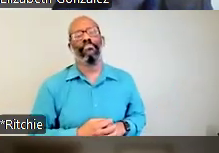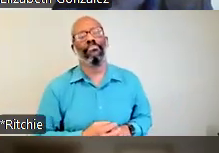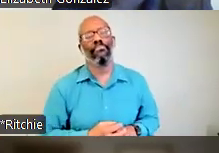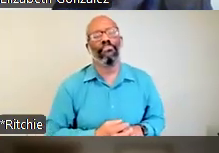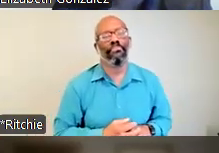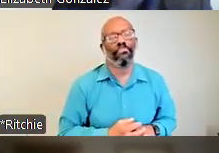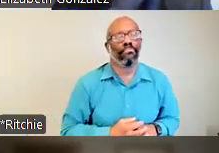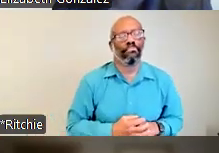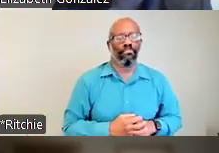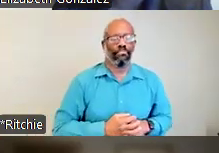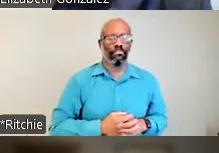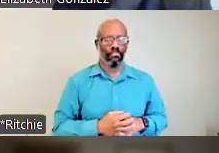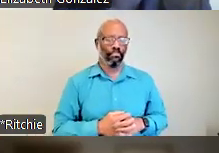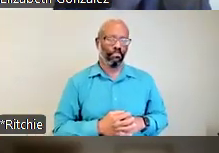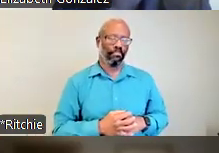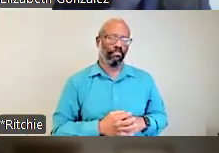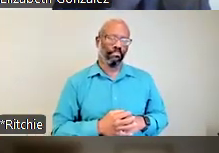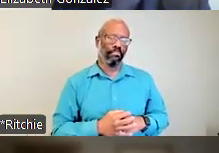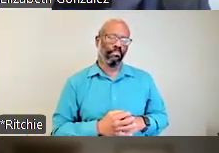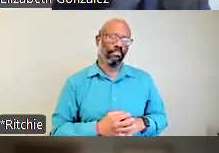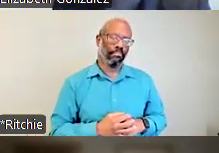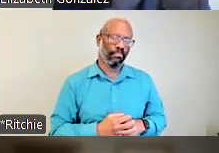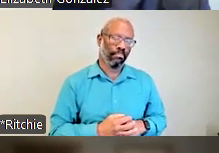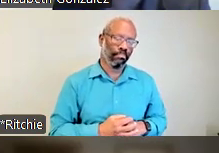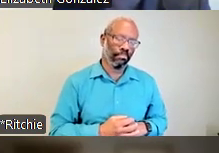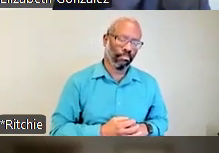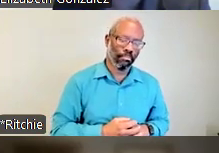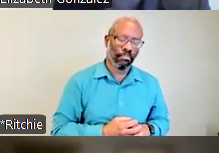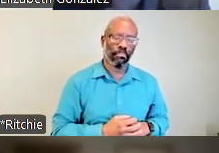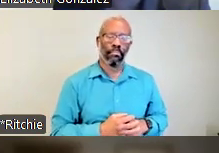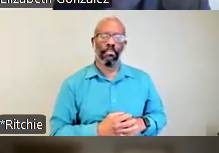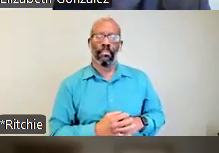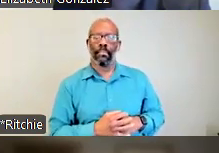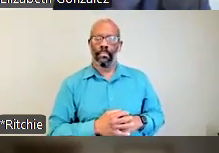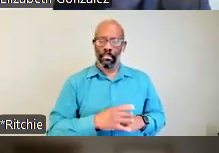This is not automatic. You have to request it from your servicer.